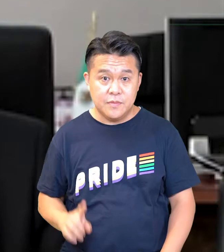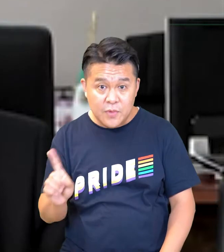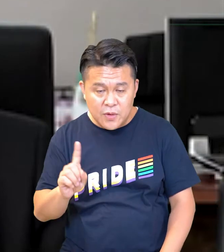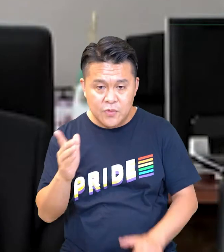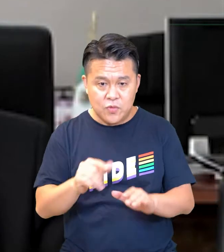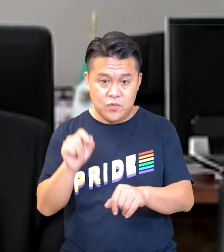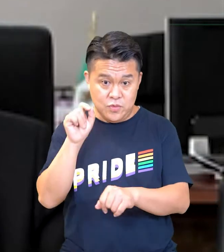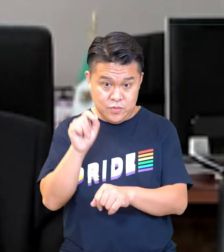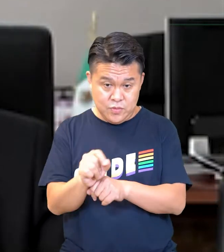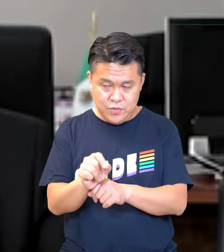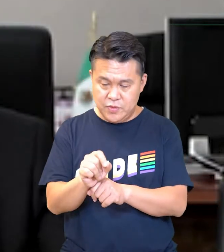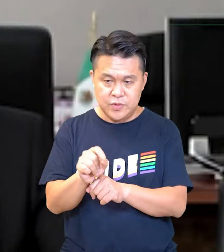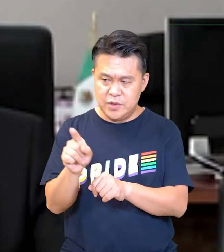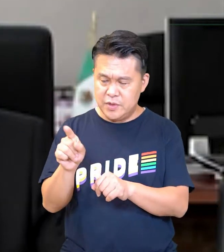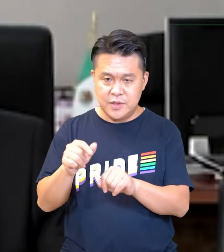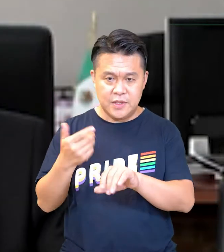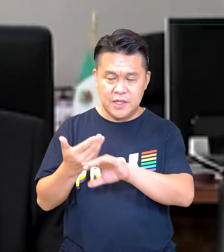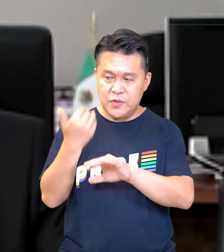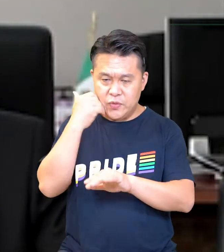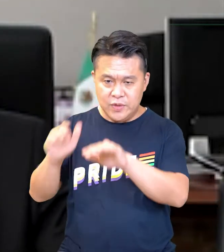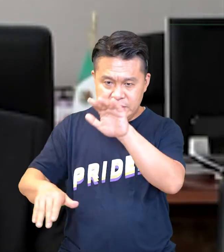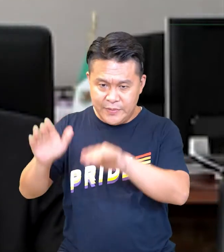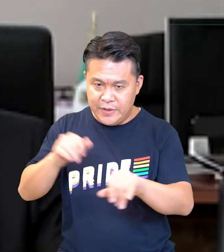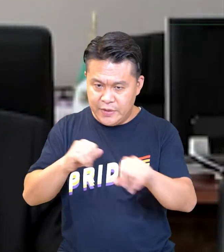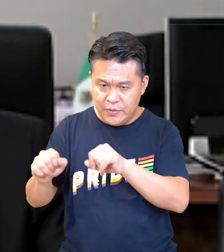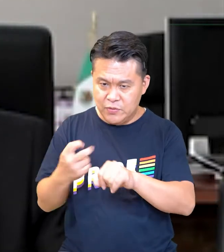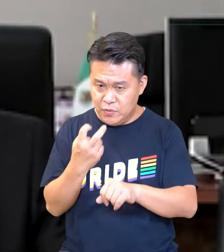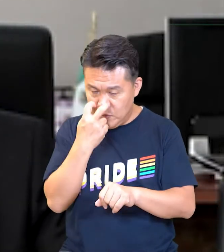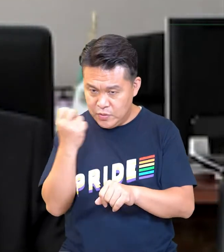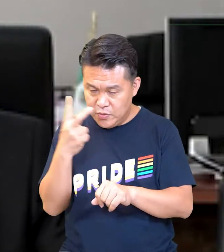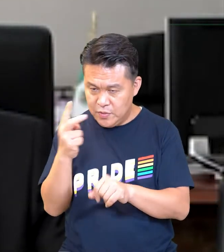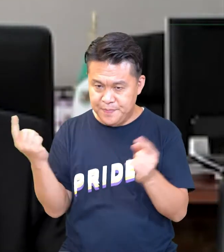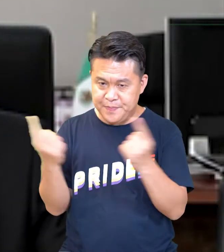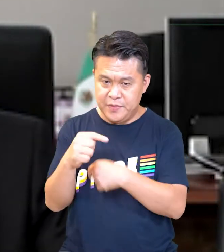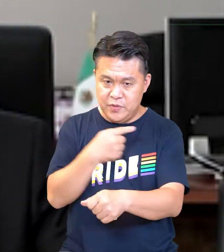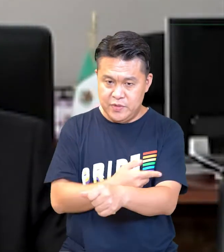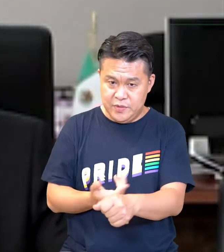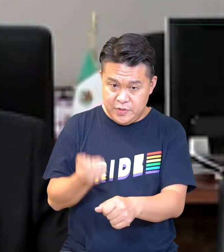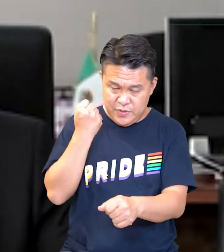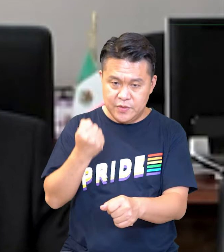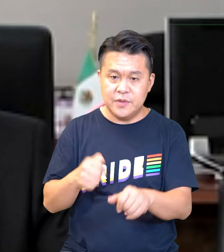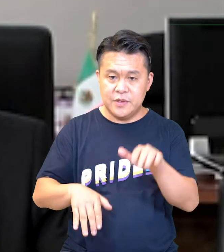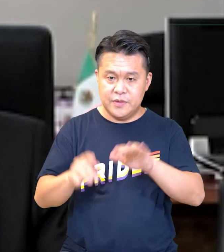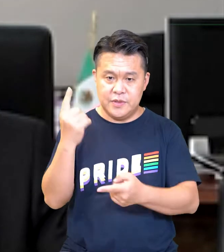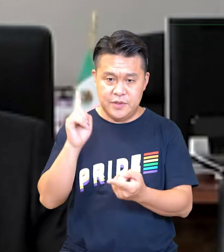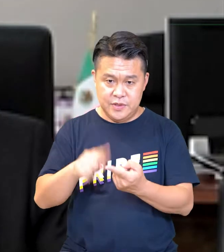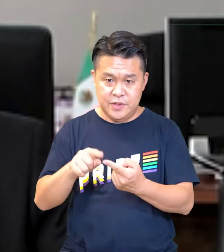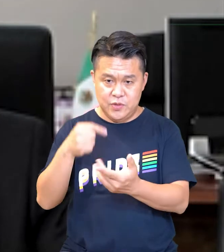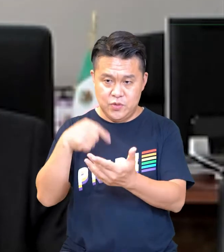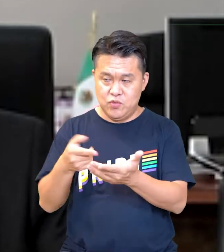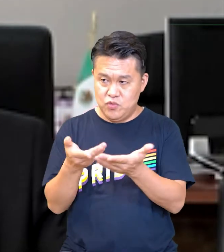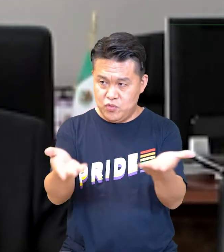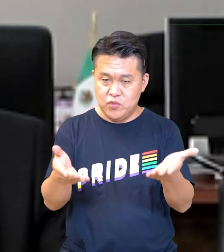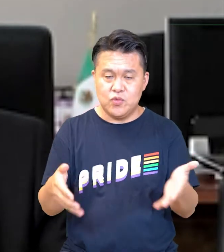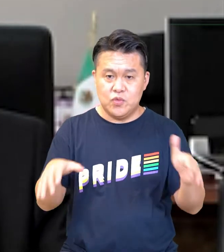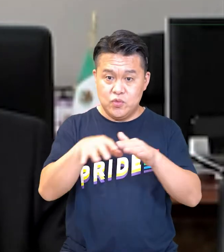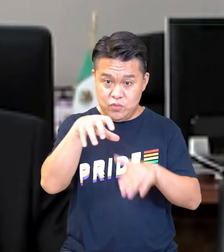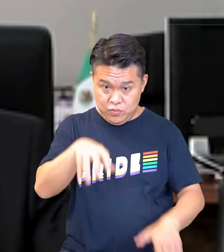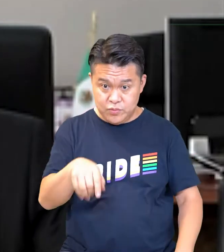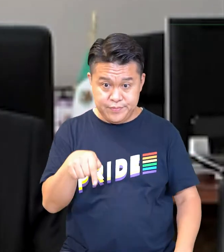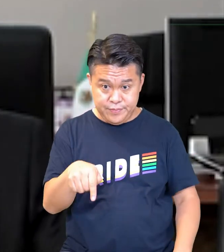investigate and correct discriminatory acts committed by public offenders, as well as to